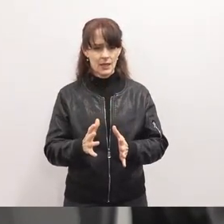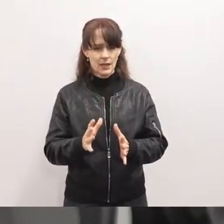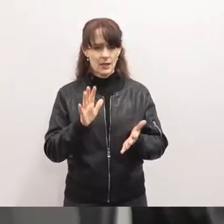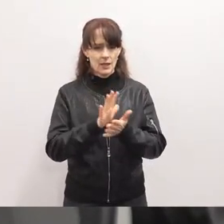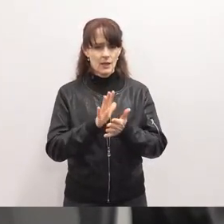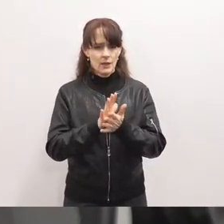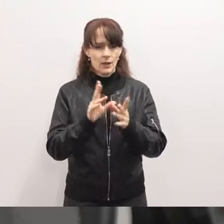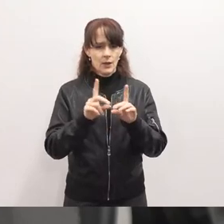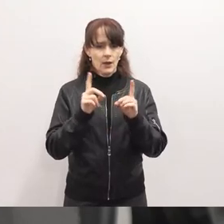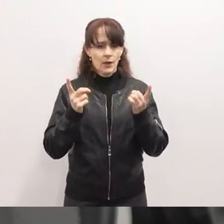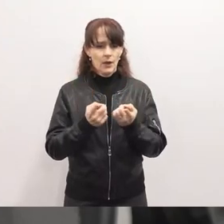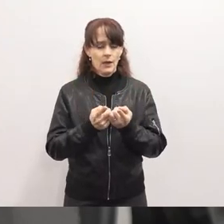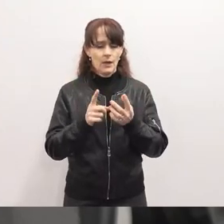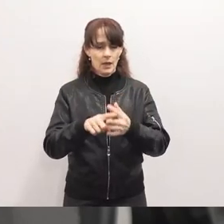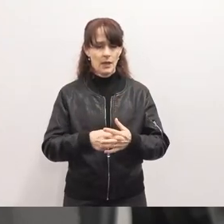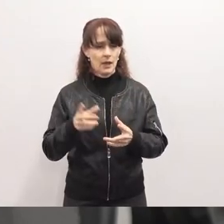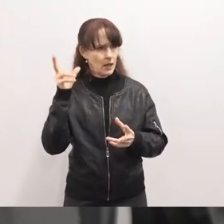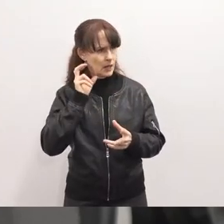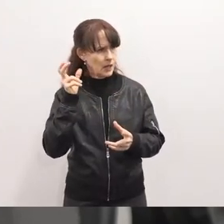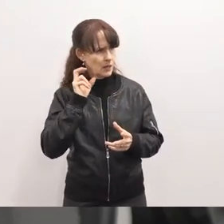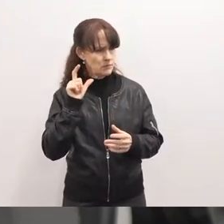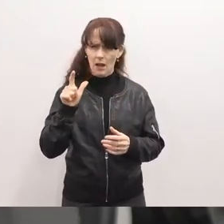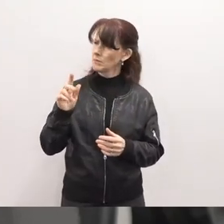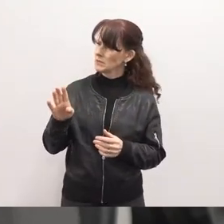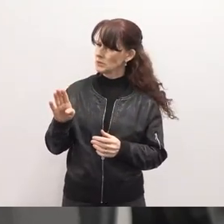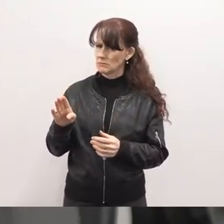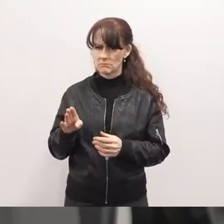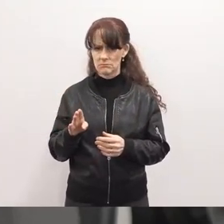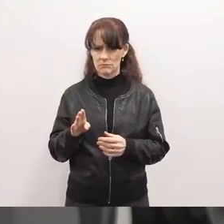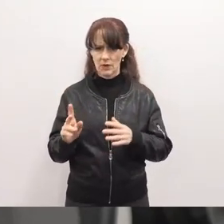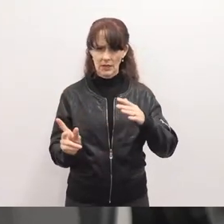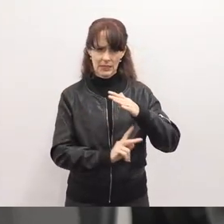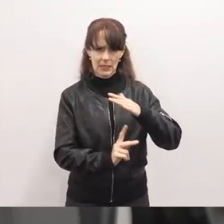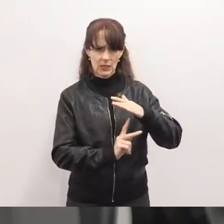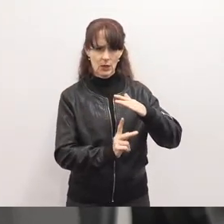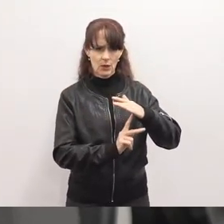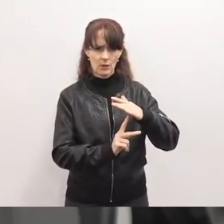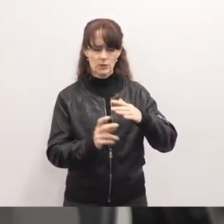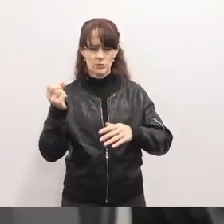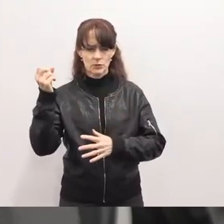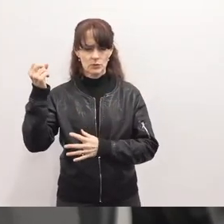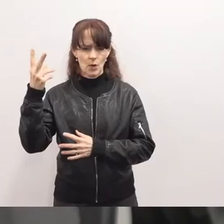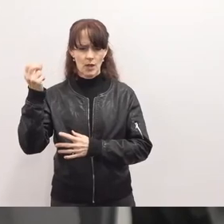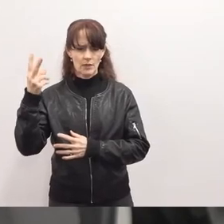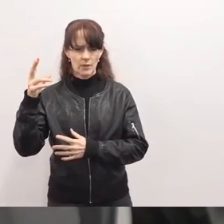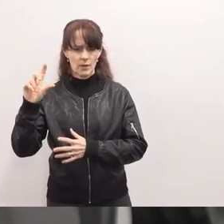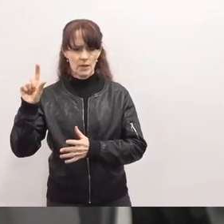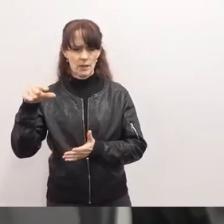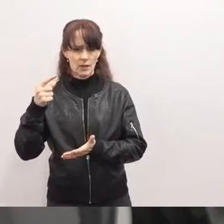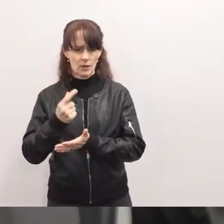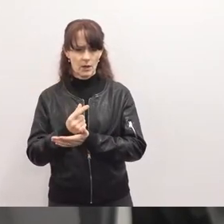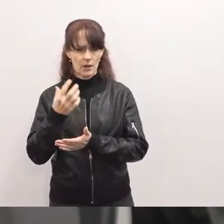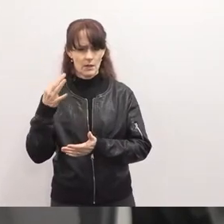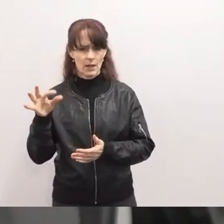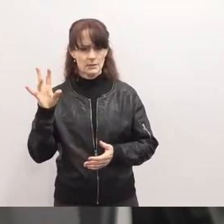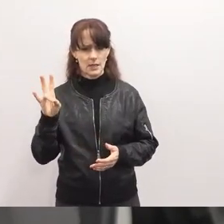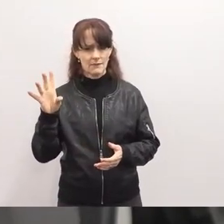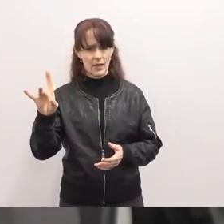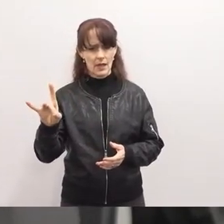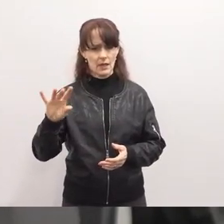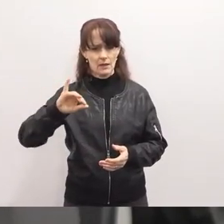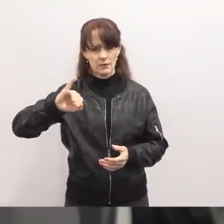school district. I started here in Long Beach from kindergarten up to 12th grade. I graduated in 1978